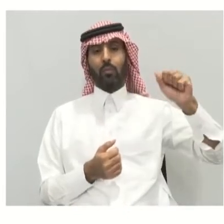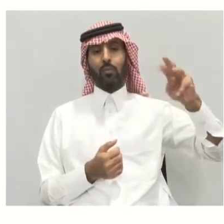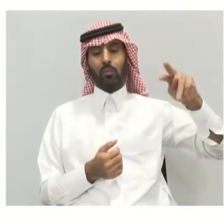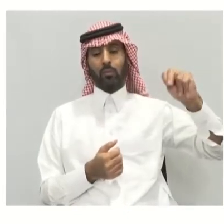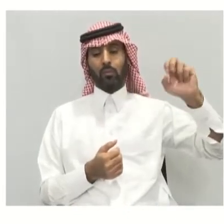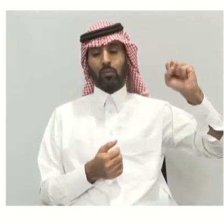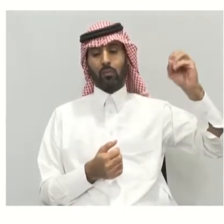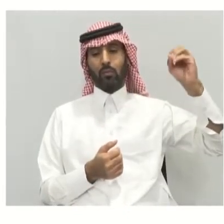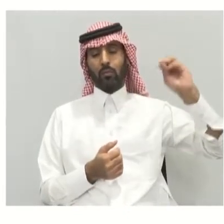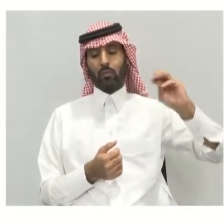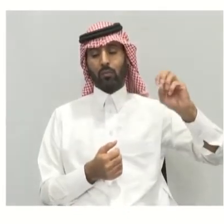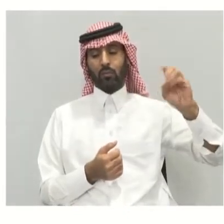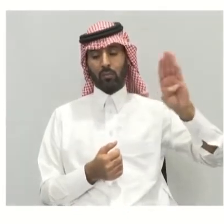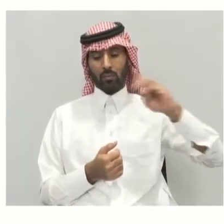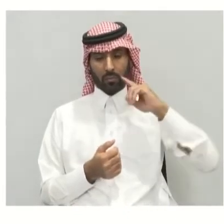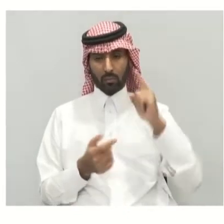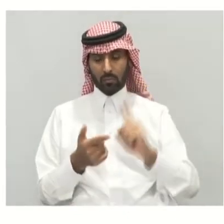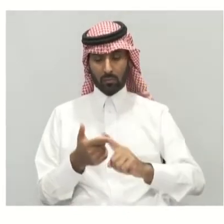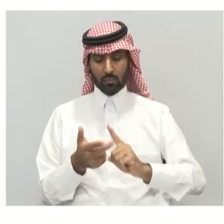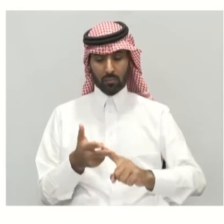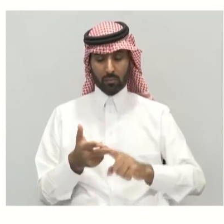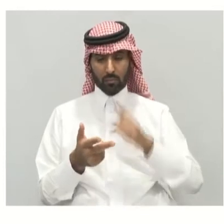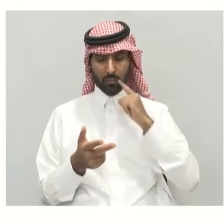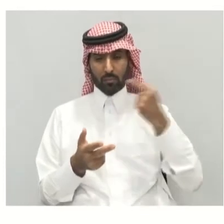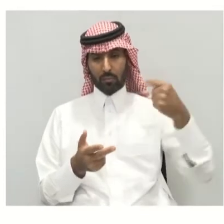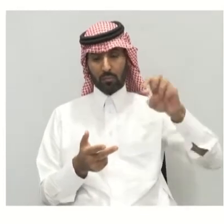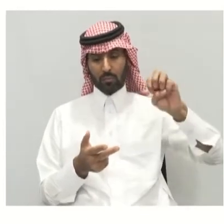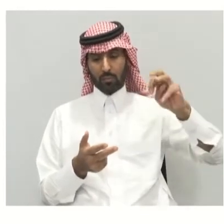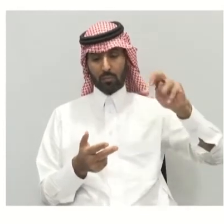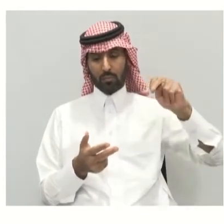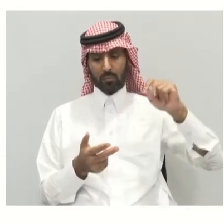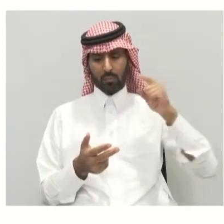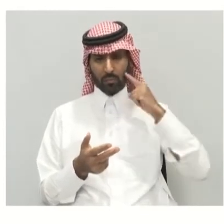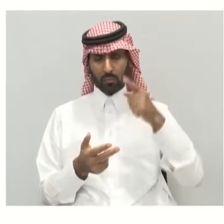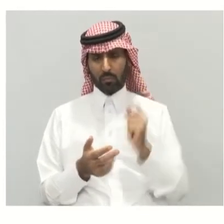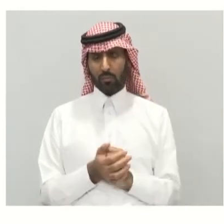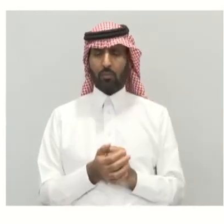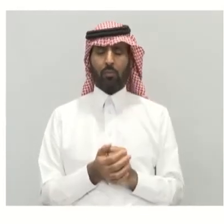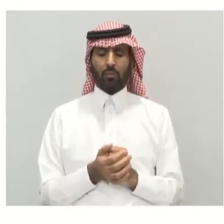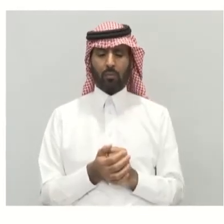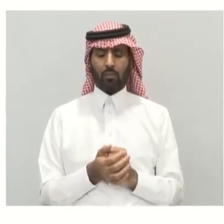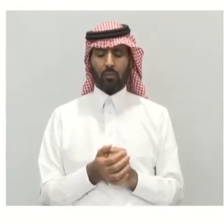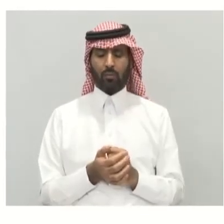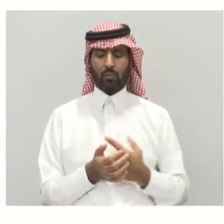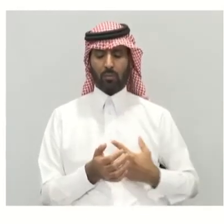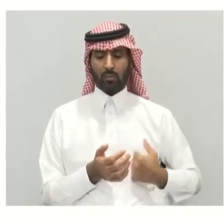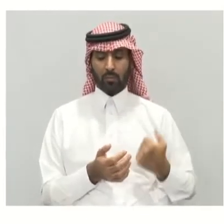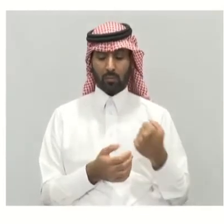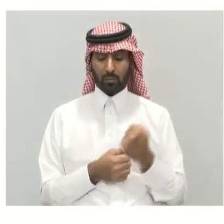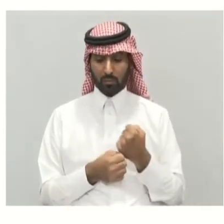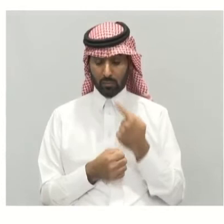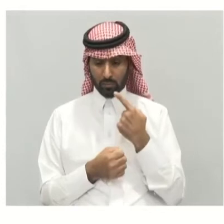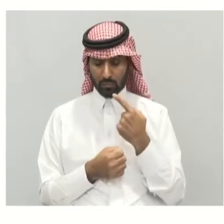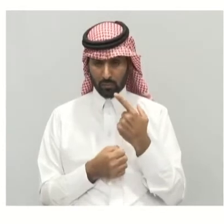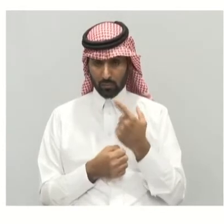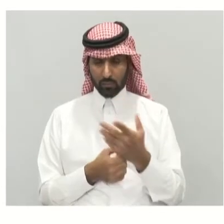river. For question three, Germany's most famous winter sports center. This is the name of the sport